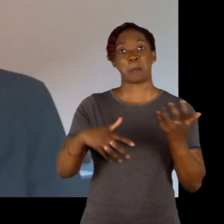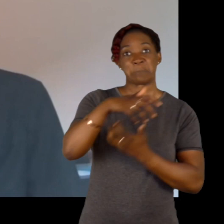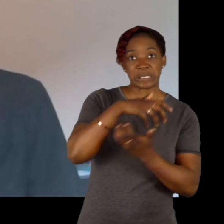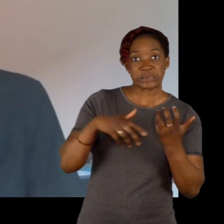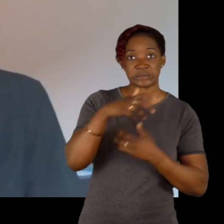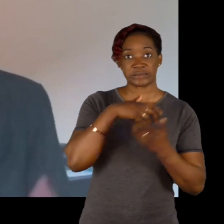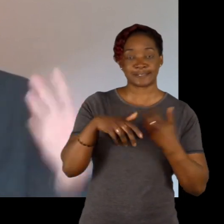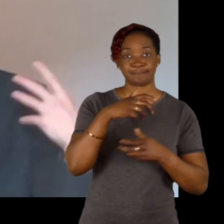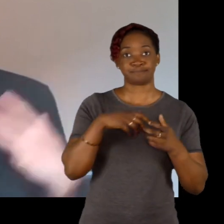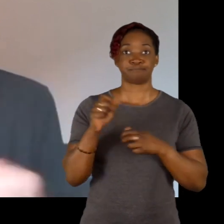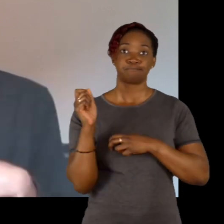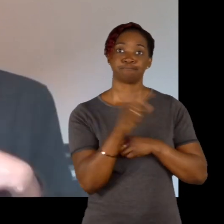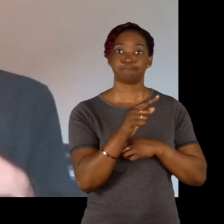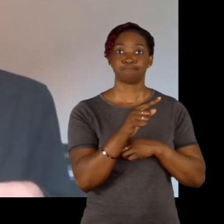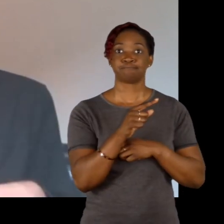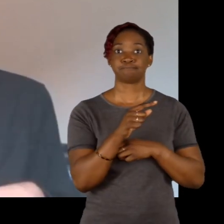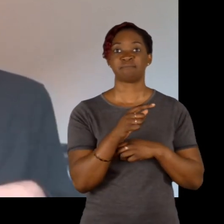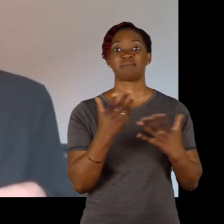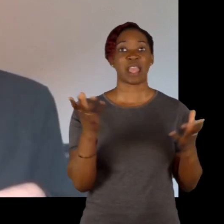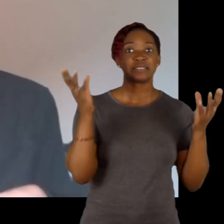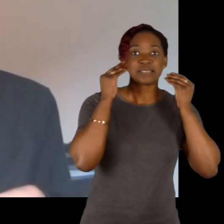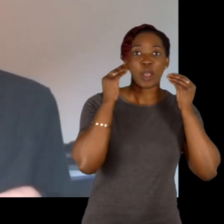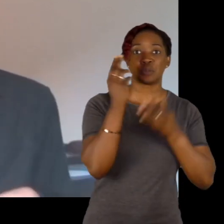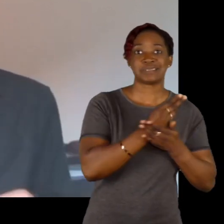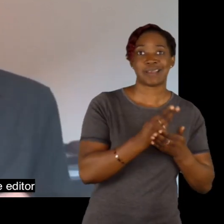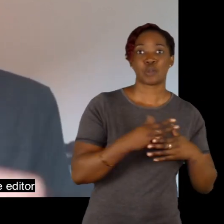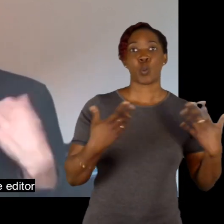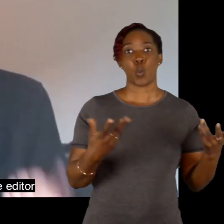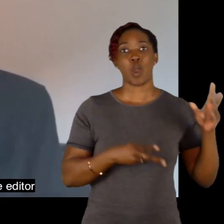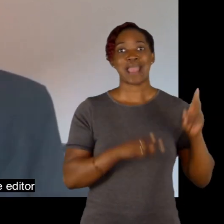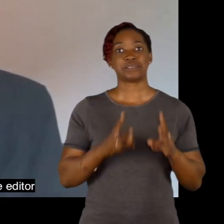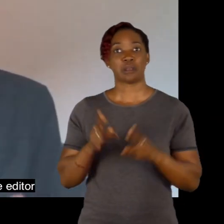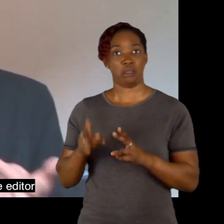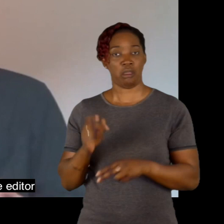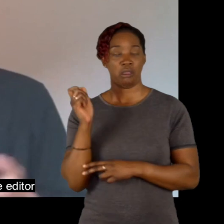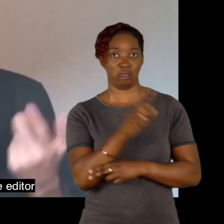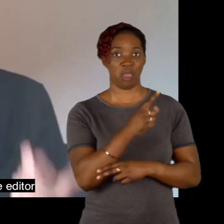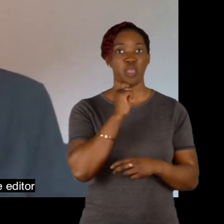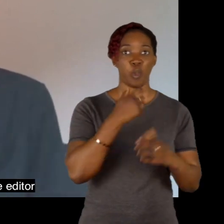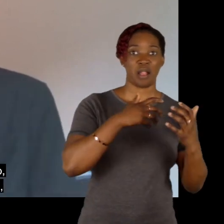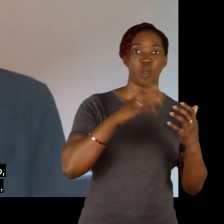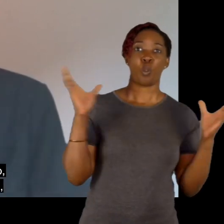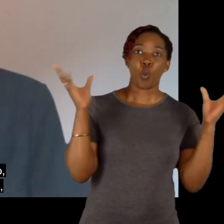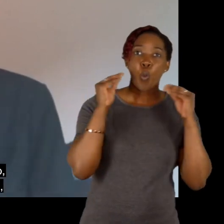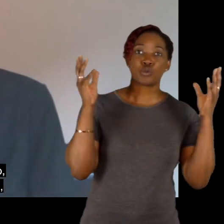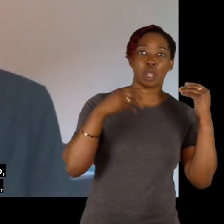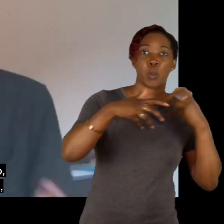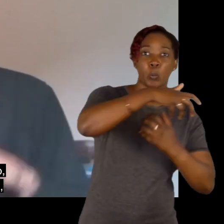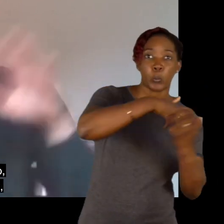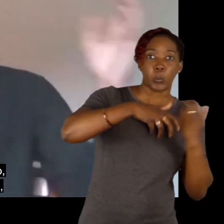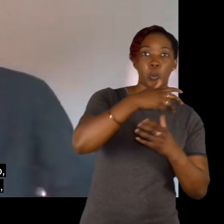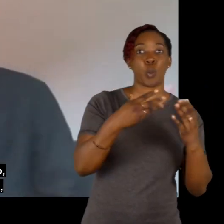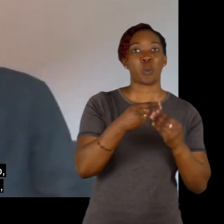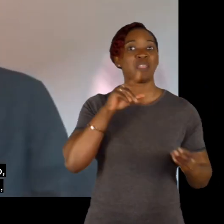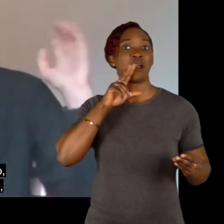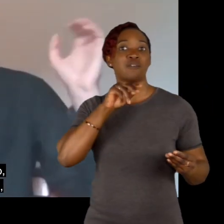doing. And I'll have that mixed and send it through to either the sound designer or the editor, who then mixes